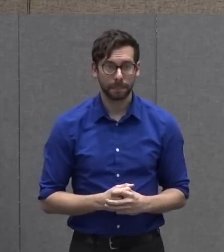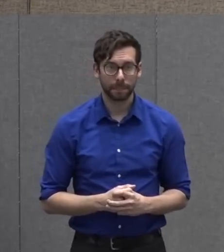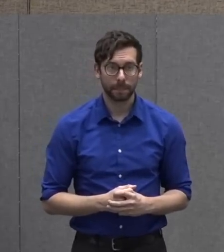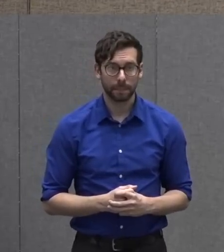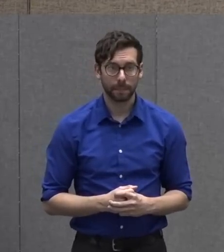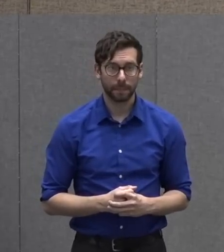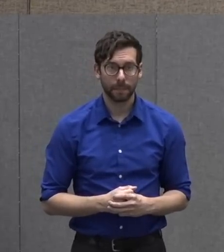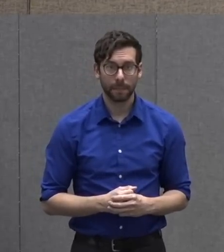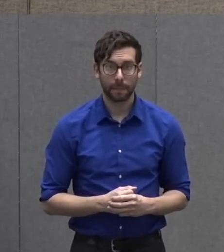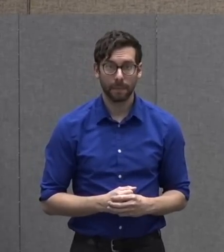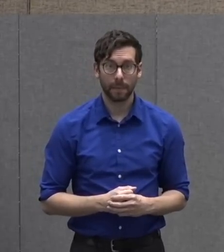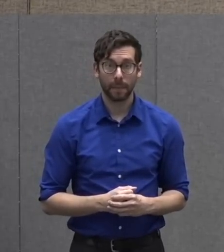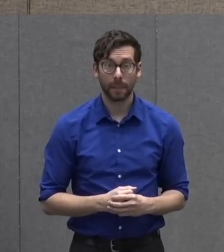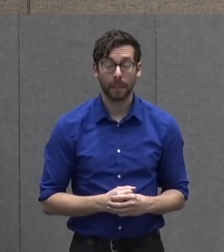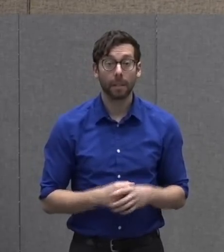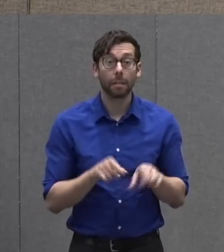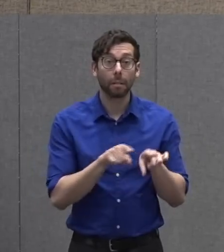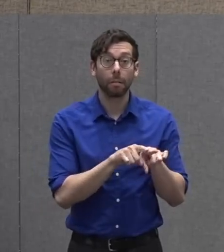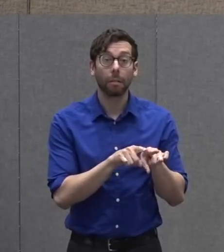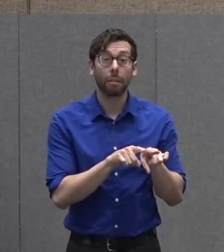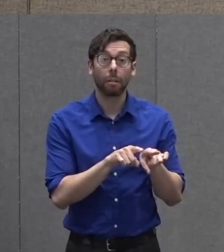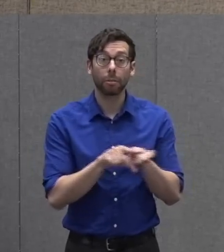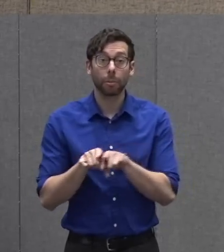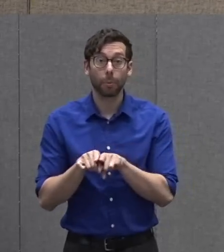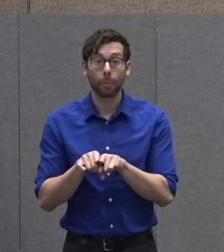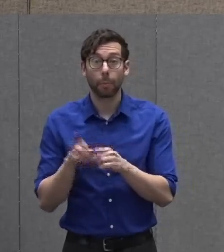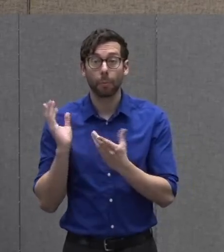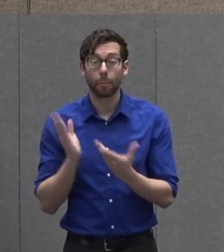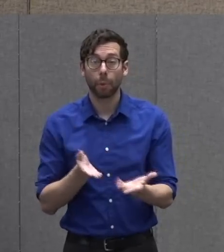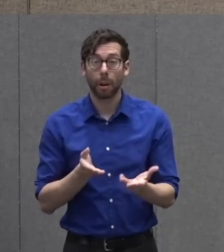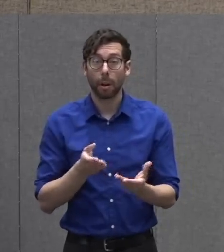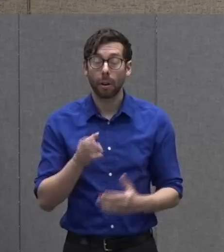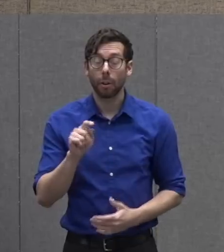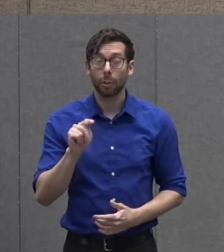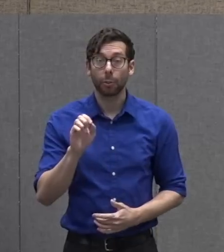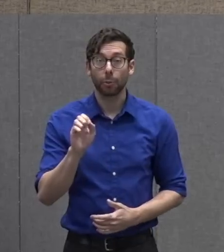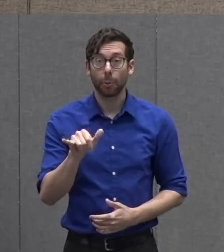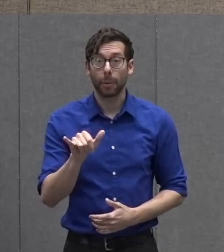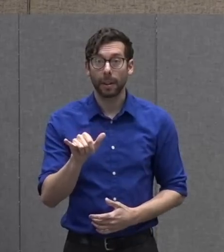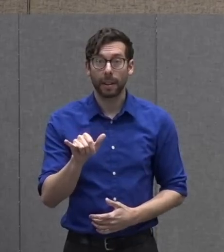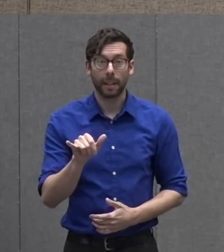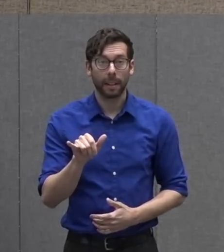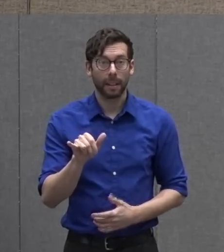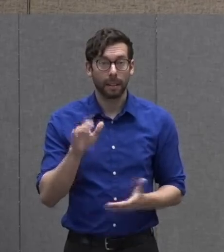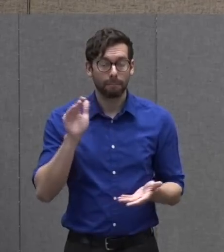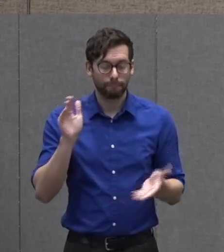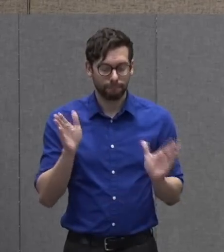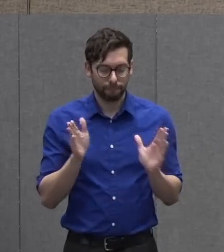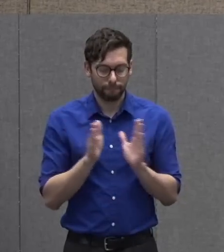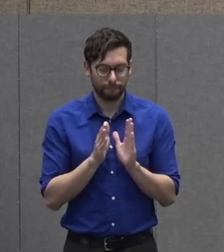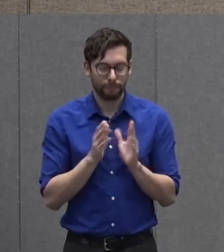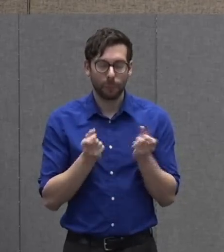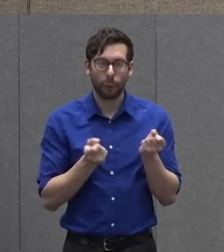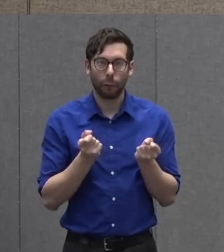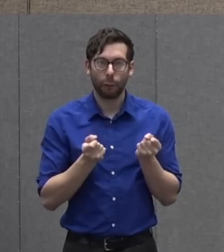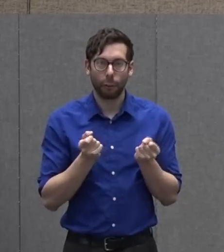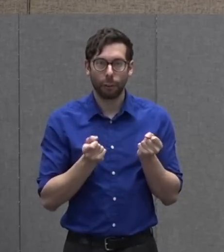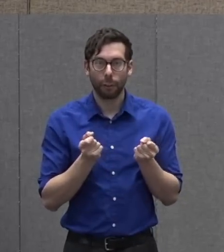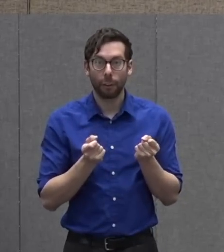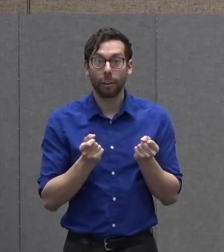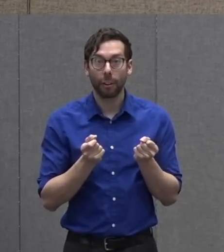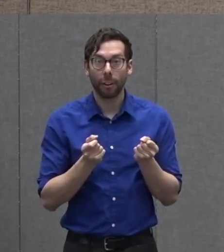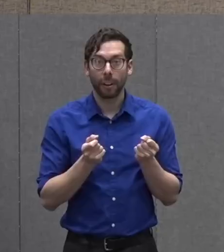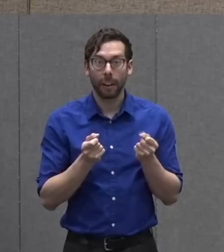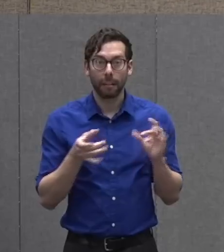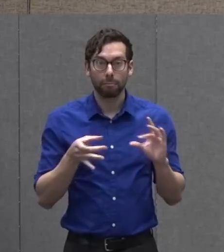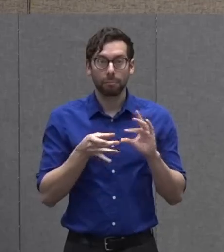I also have some toys. So this toy is a little car that snaps into place